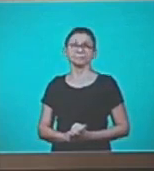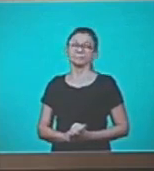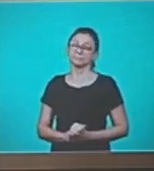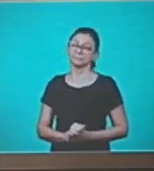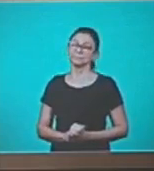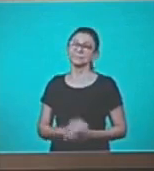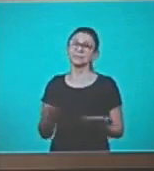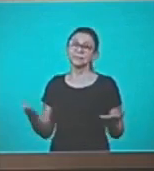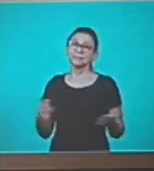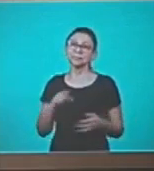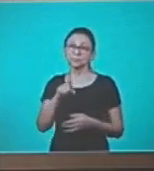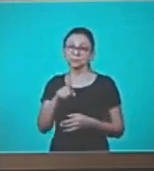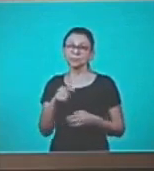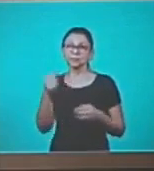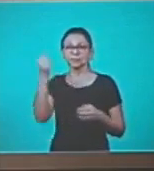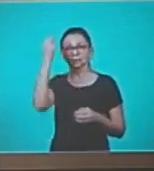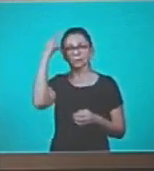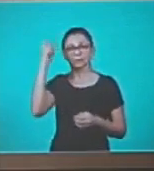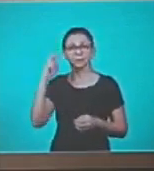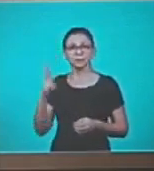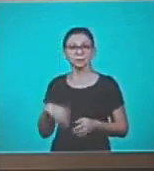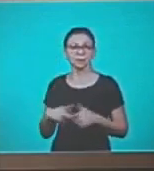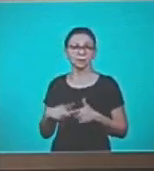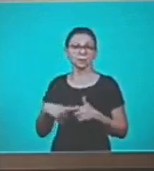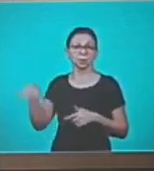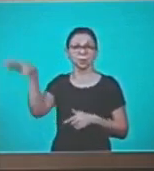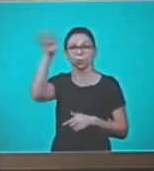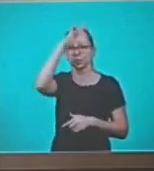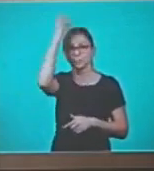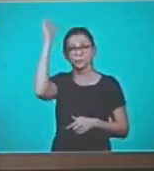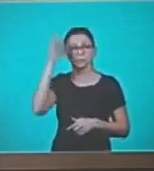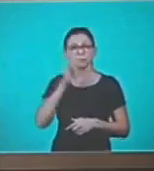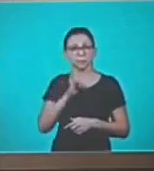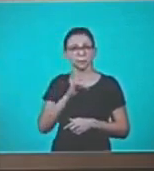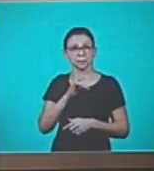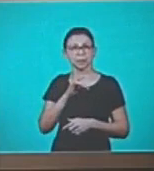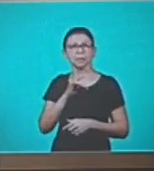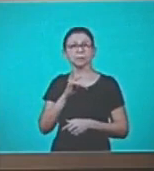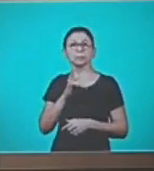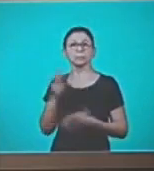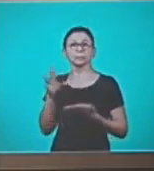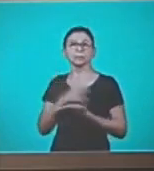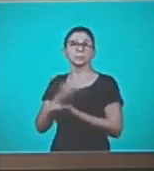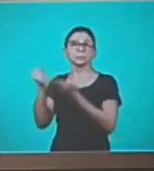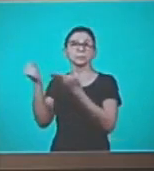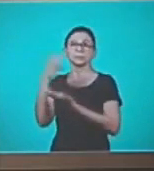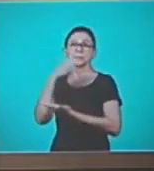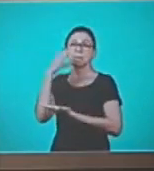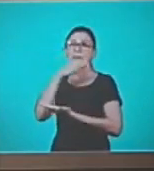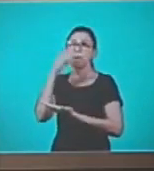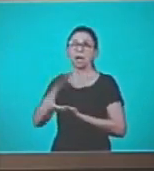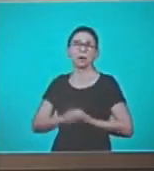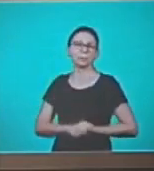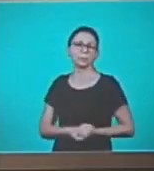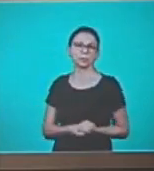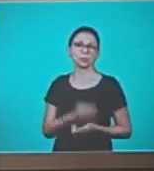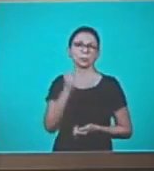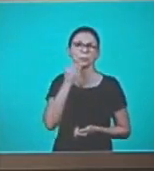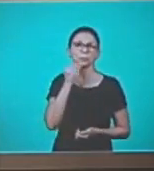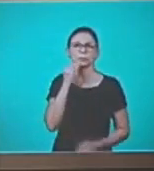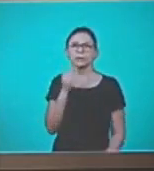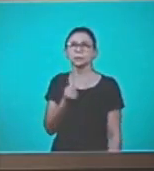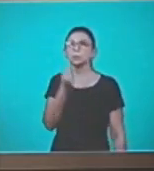was already on the wedding. The church will be raptured, and the Holy Spirit will go with the church.